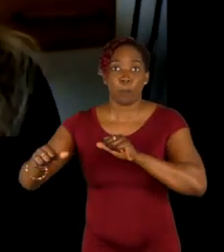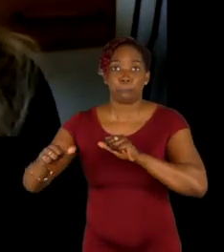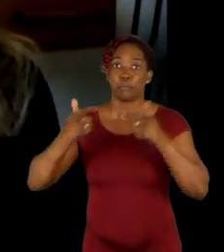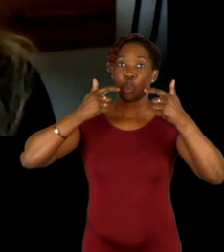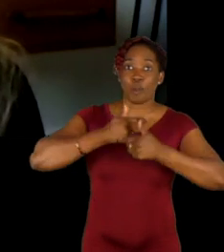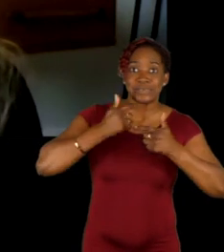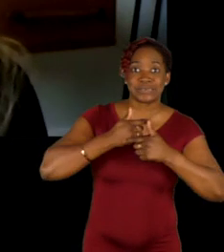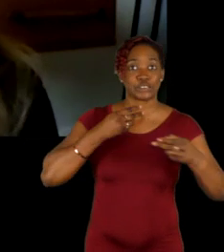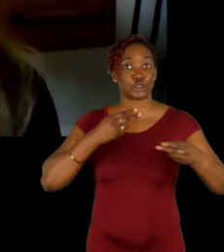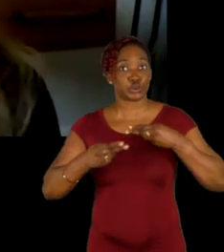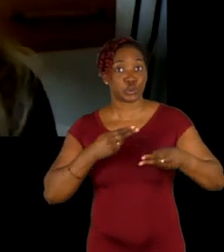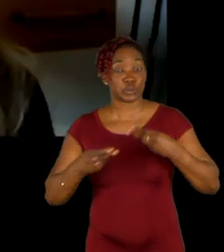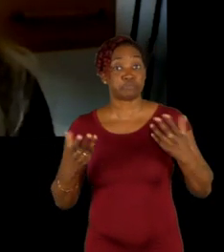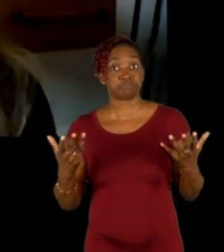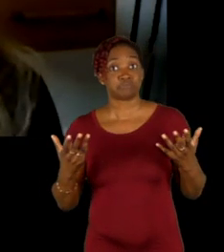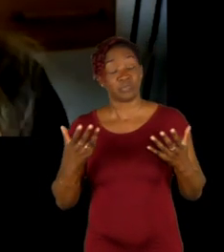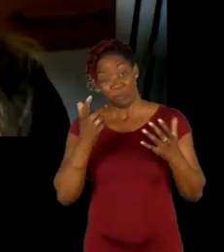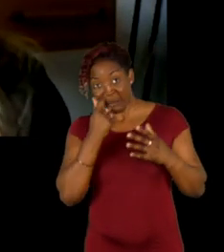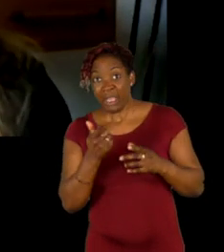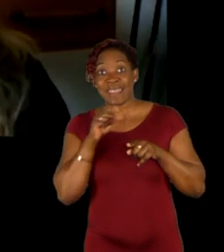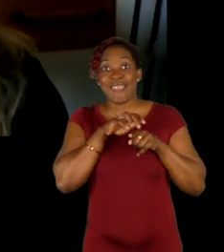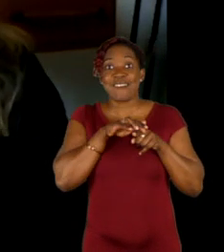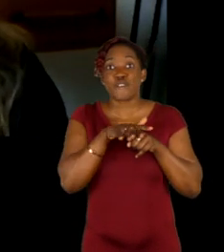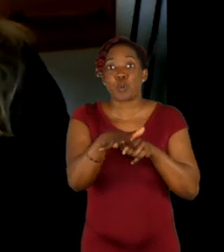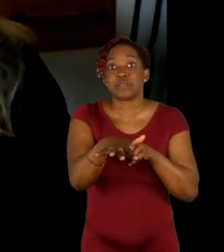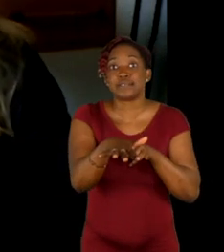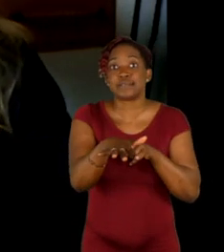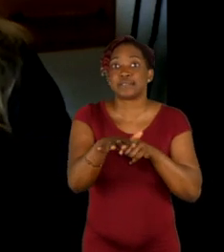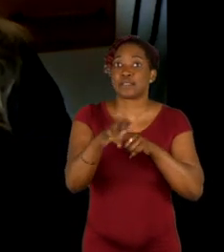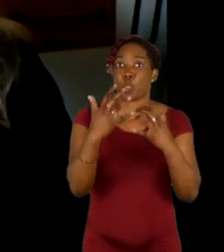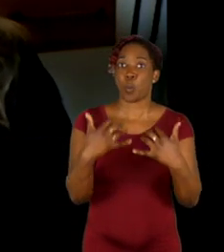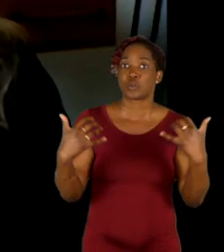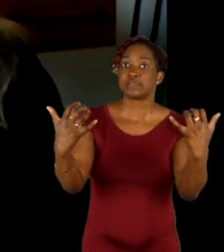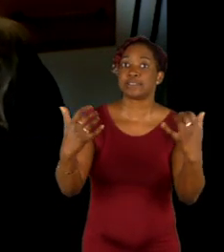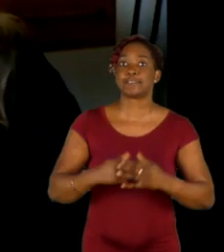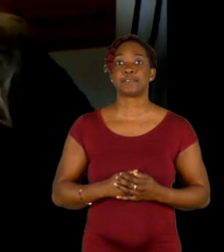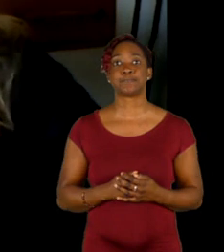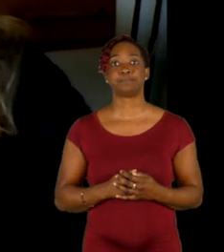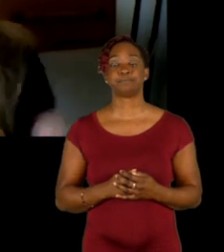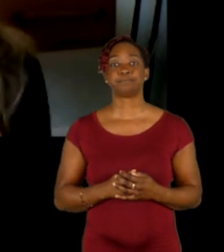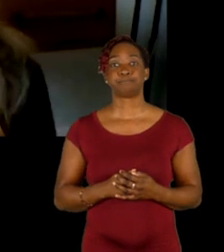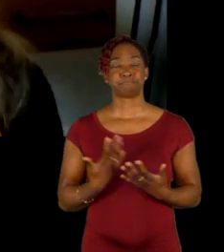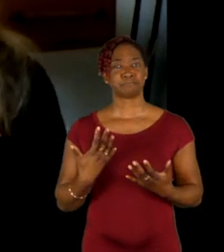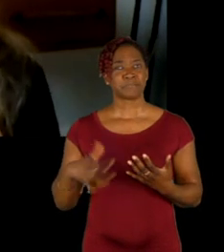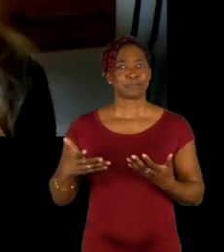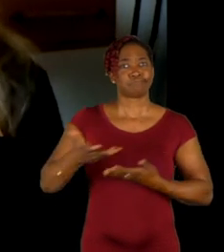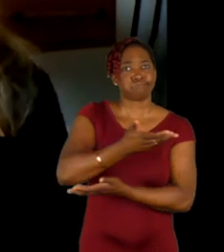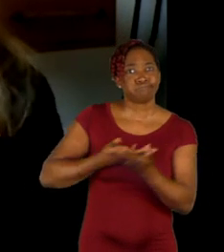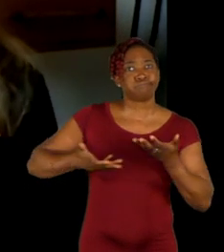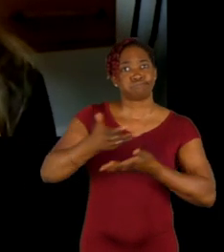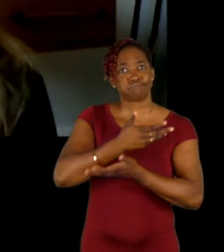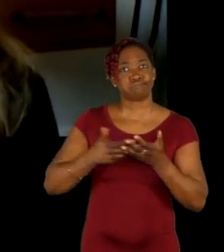news, we are influencing our audiences. And this, I talk to